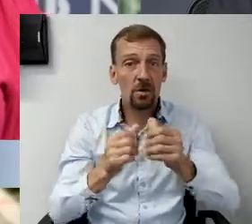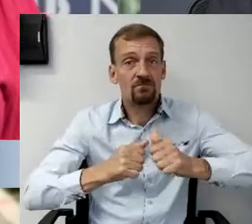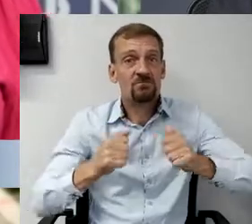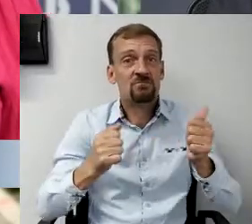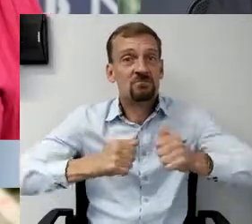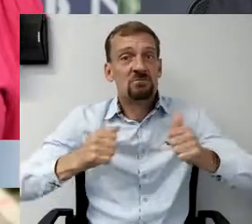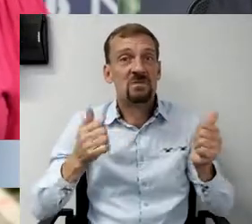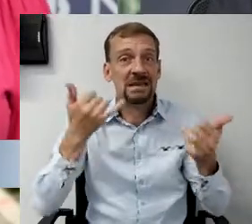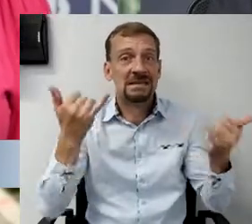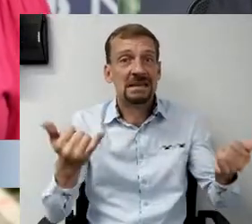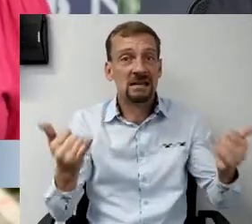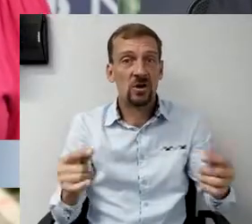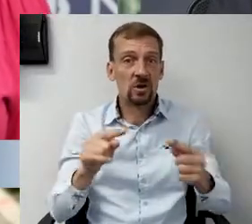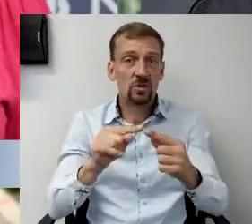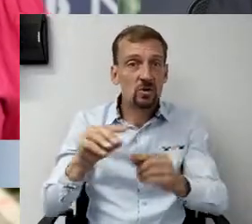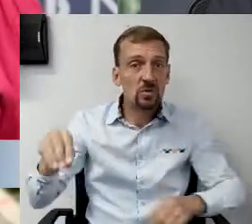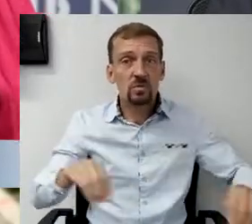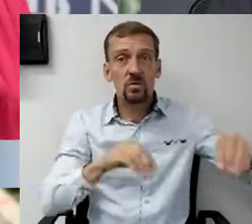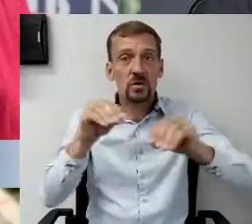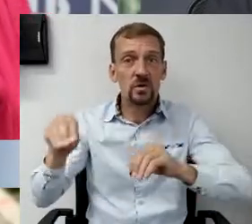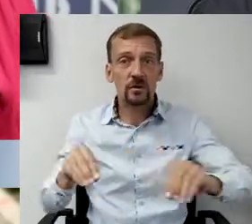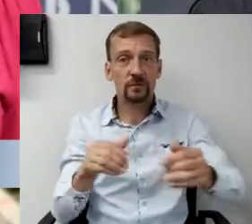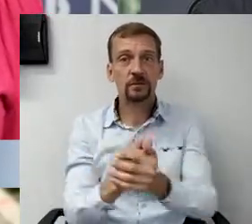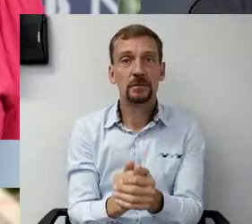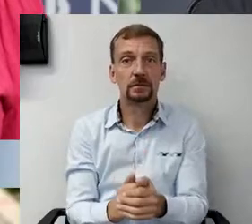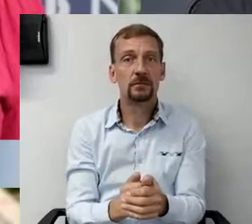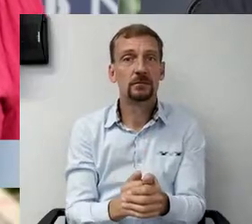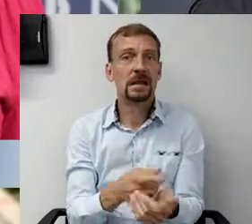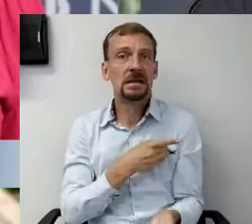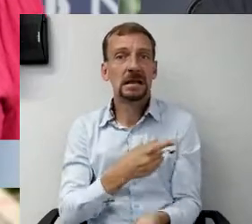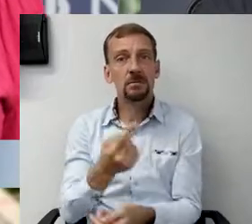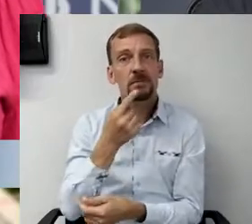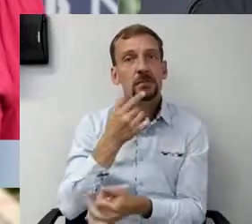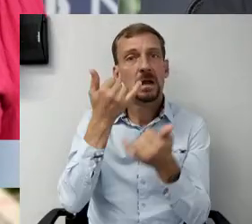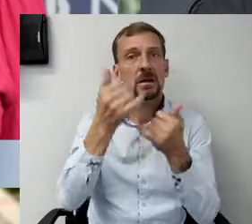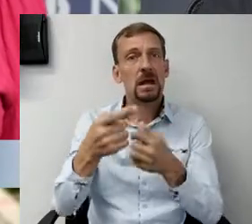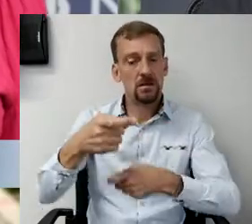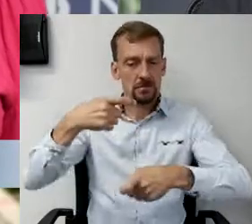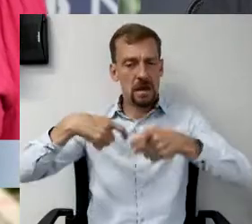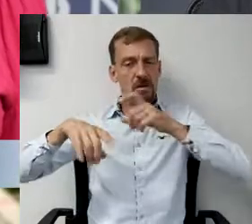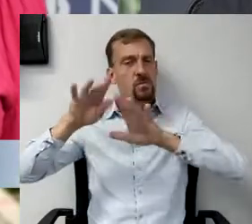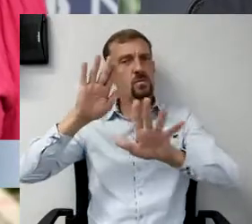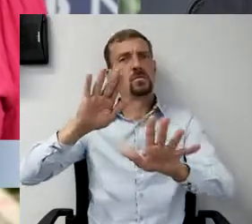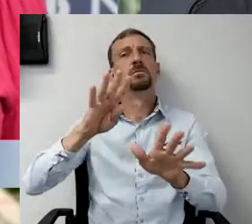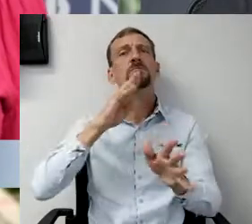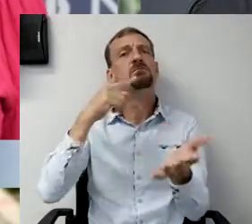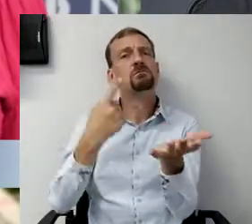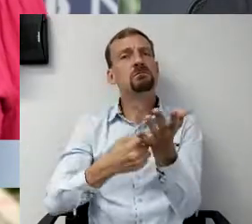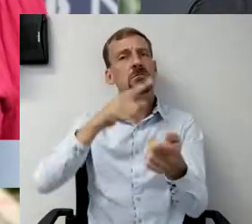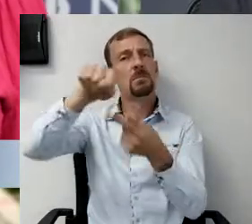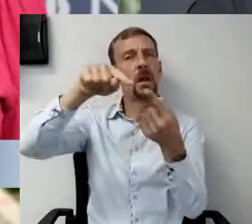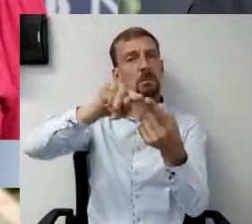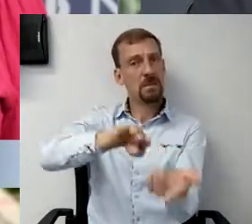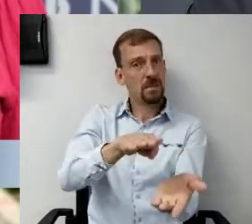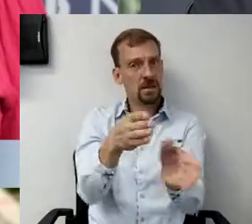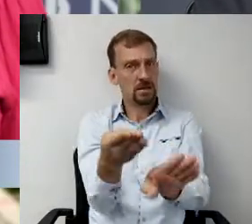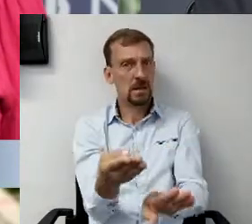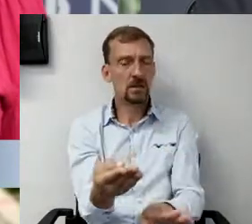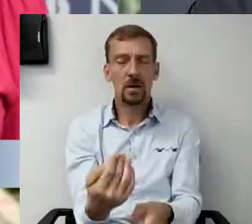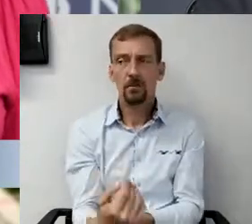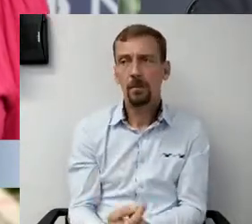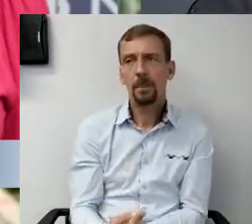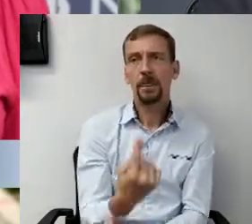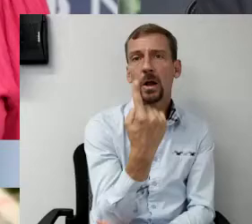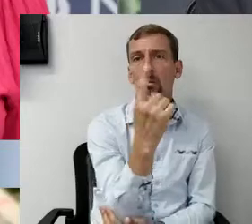move around. So. Okay, perfect. Can we go back to the deaths? Yes. Because a question has come